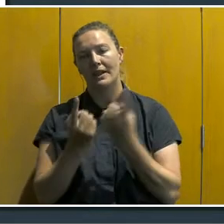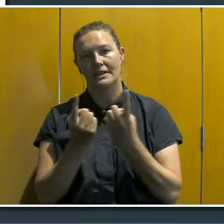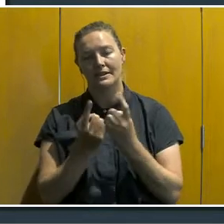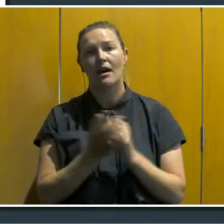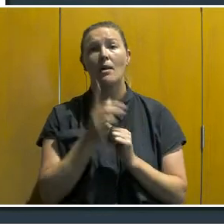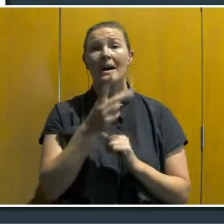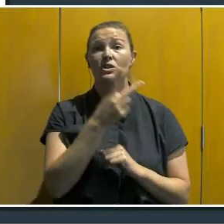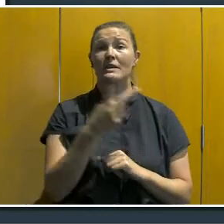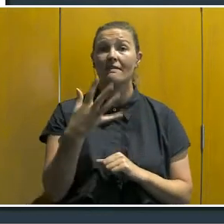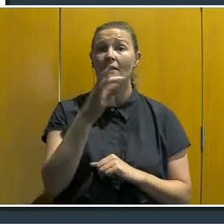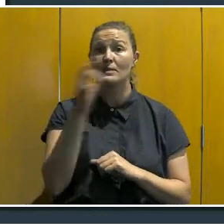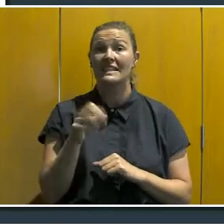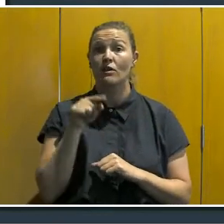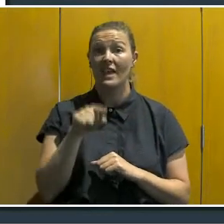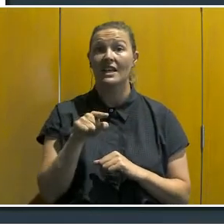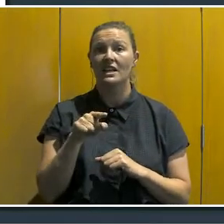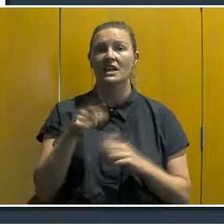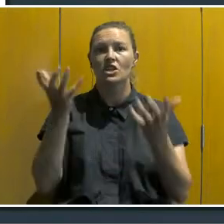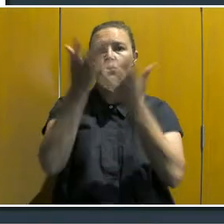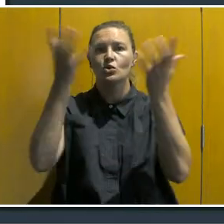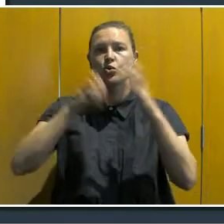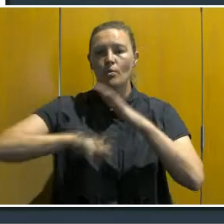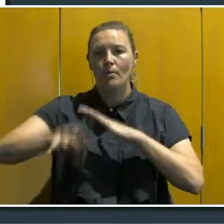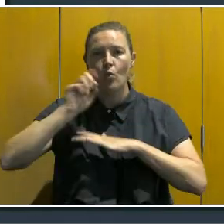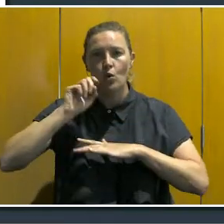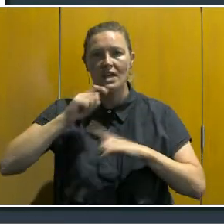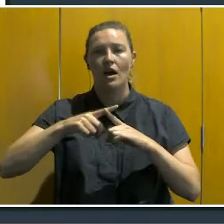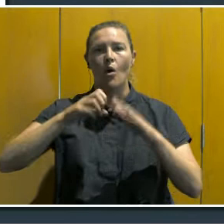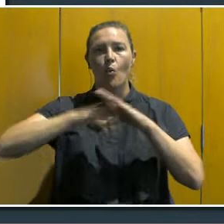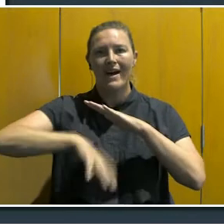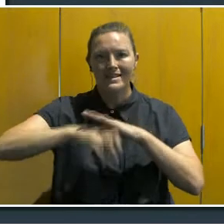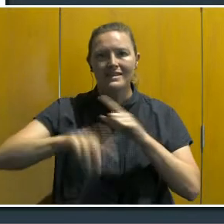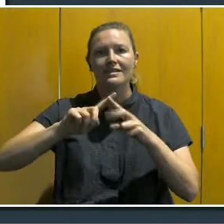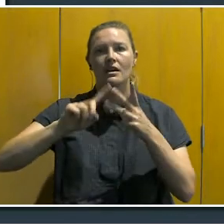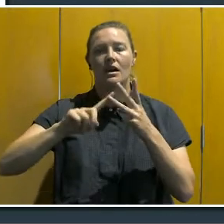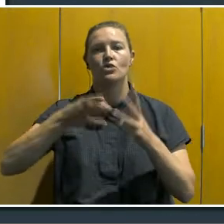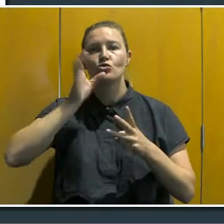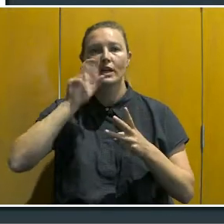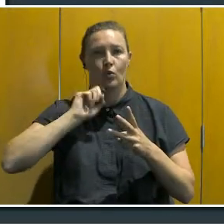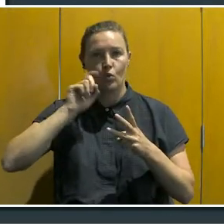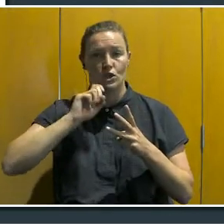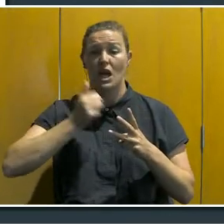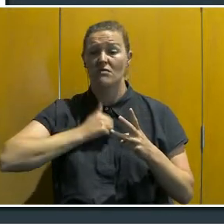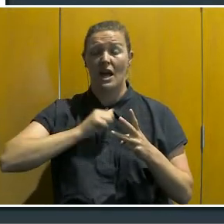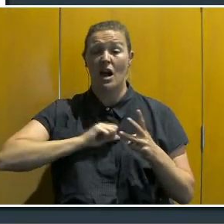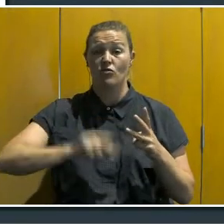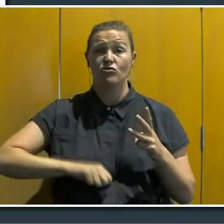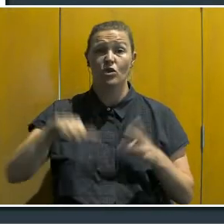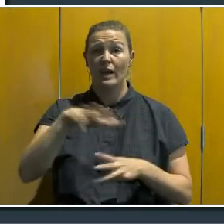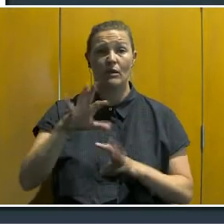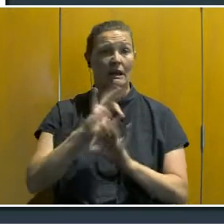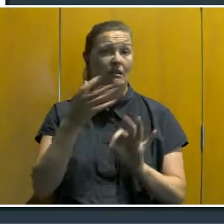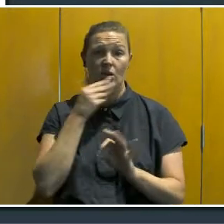But 25% of that is stormwater, waste and drinking water, which we in our rural area get none